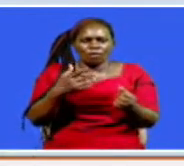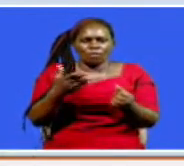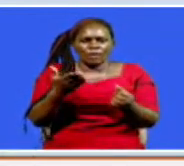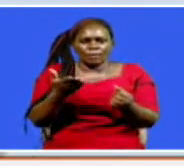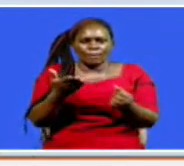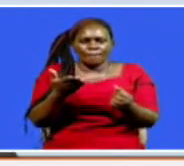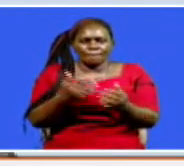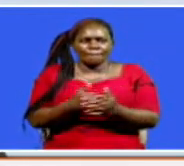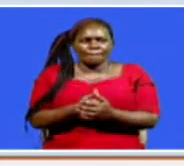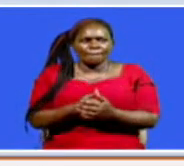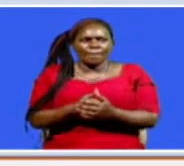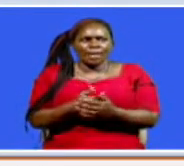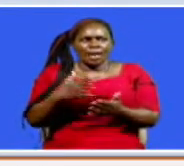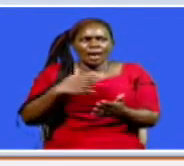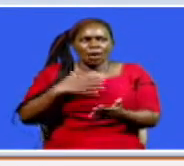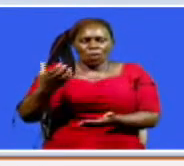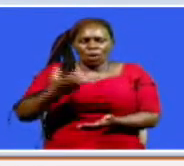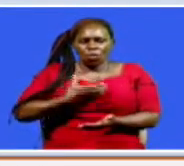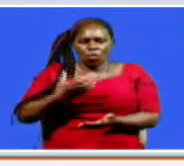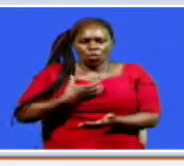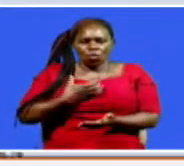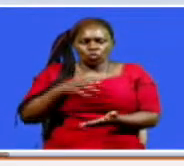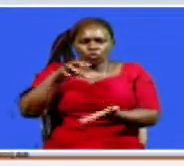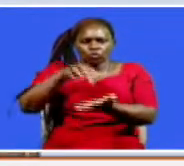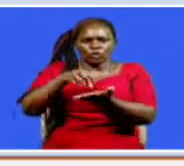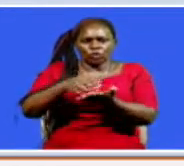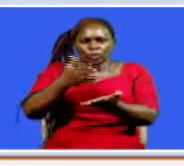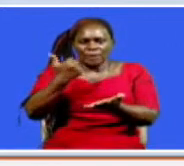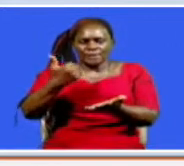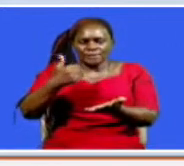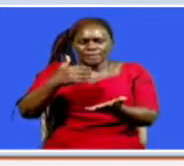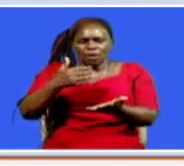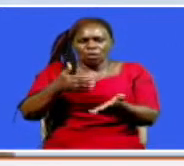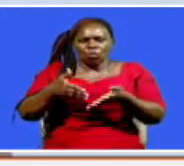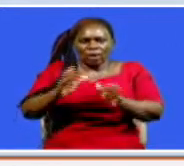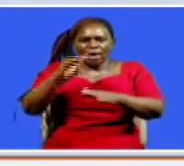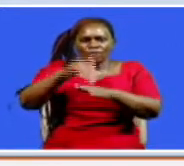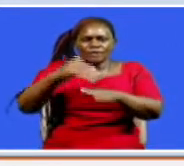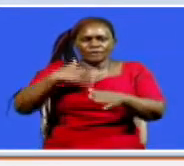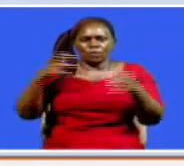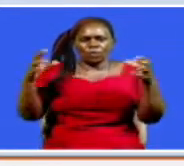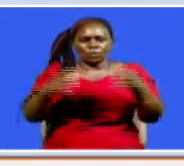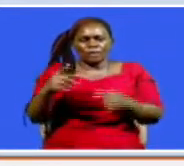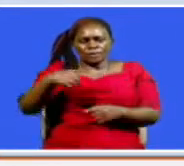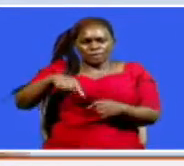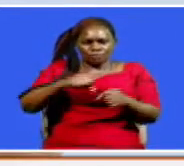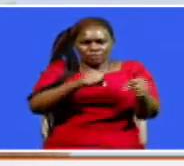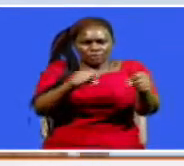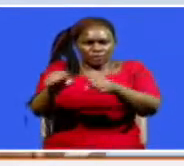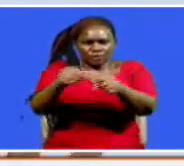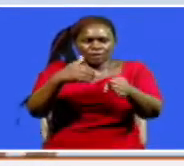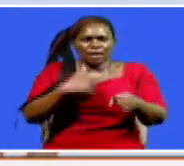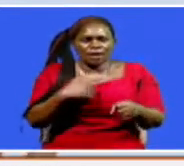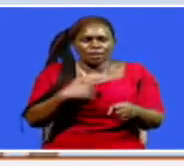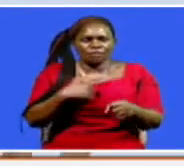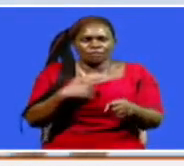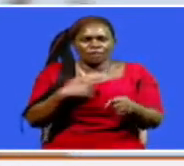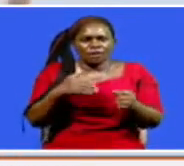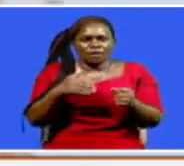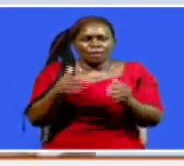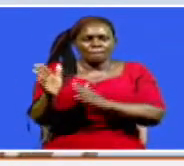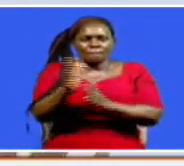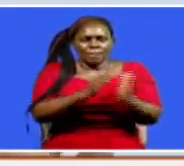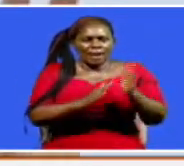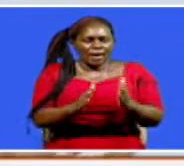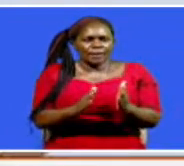us, in our own circumstances, in the best way that affects our communities. And from that strategy, then we have the county action plan, which